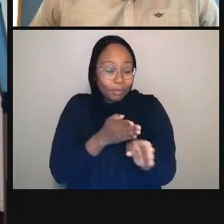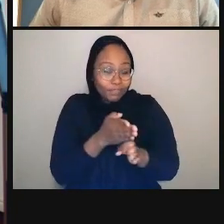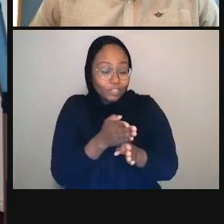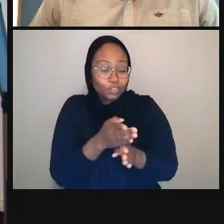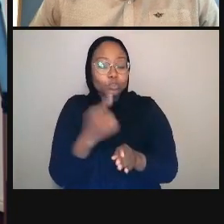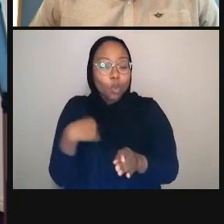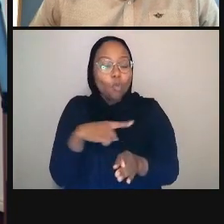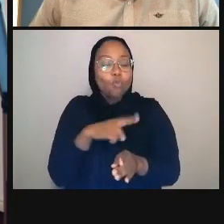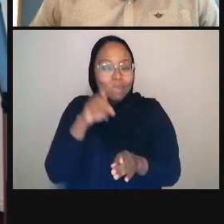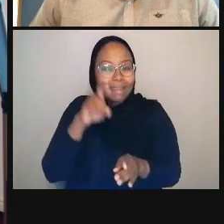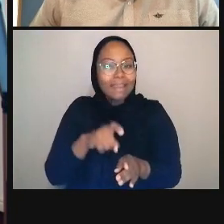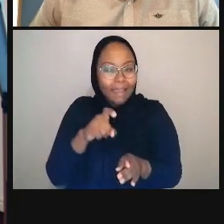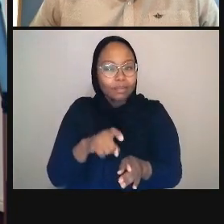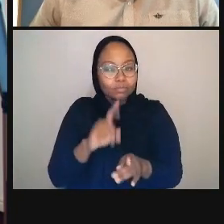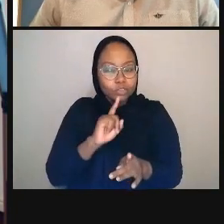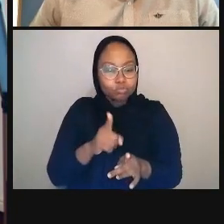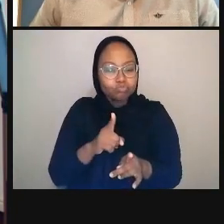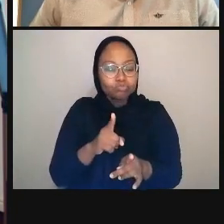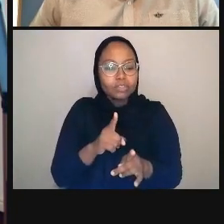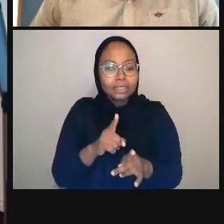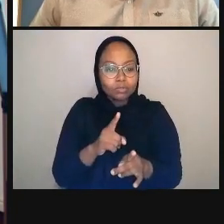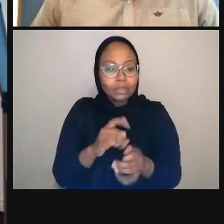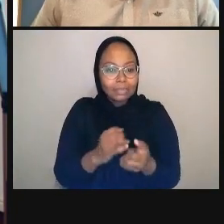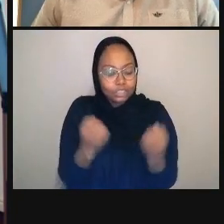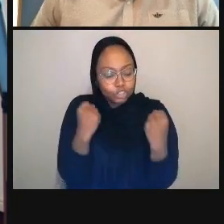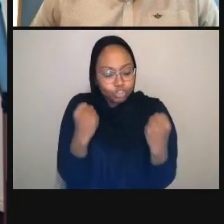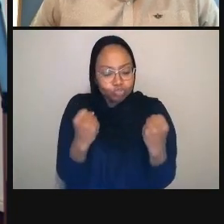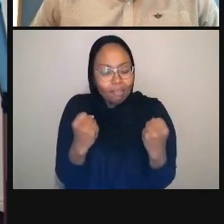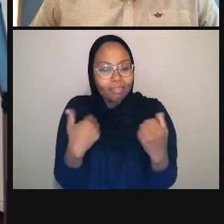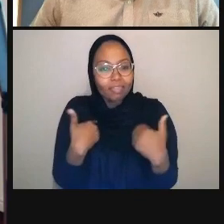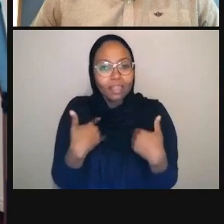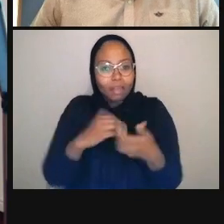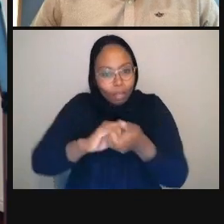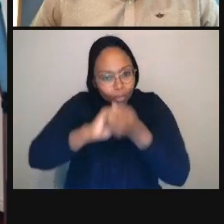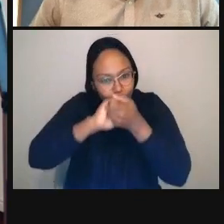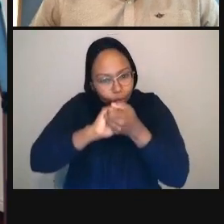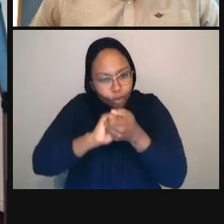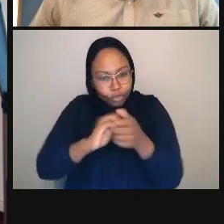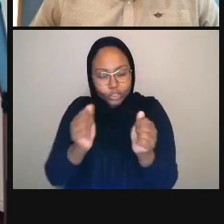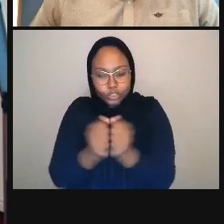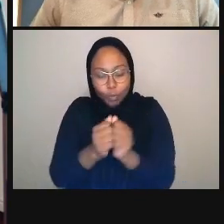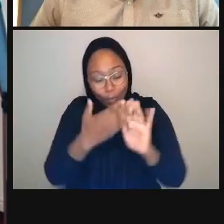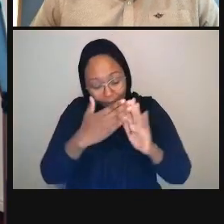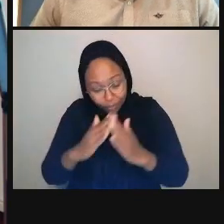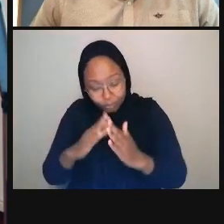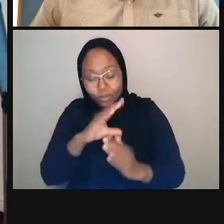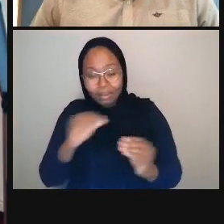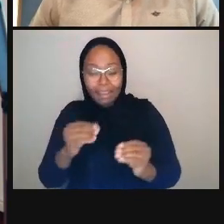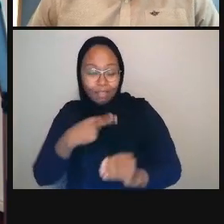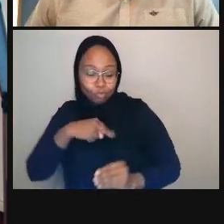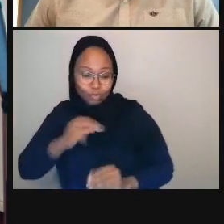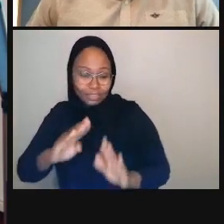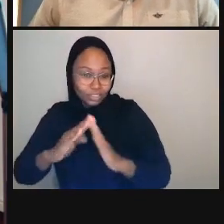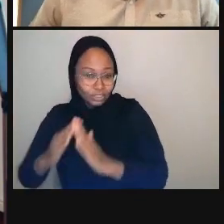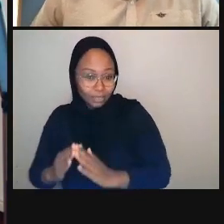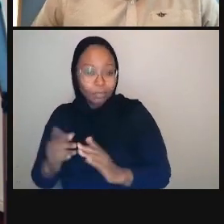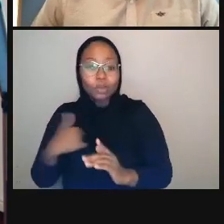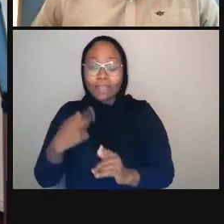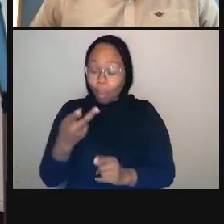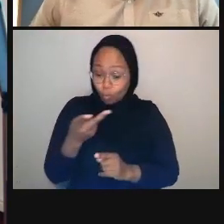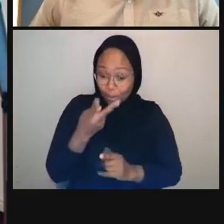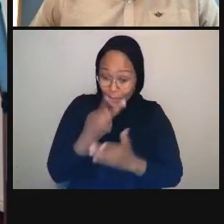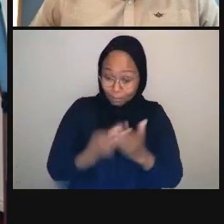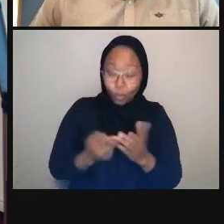strengthen this marriage, this partnership with the community, you know, to better serve the communities that we both serve, inshallah, God